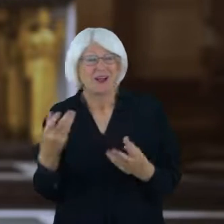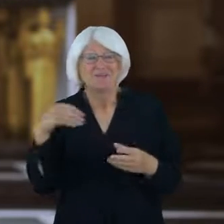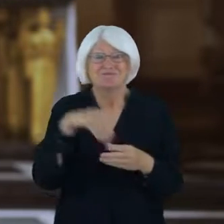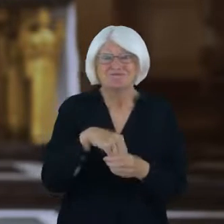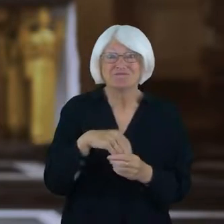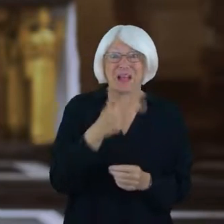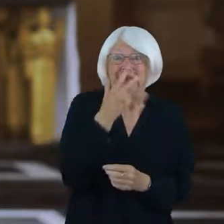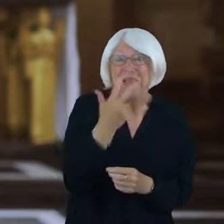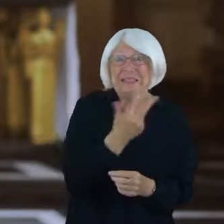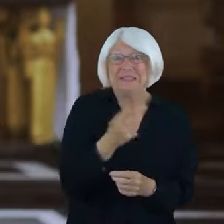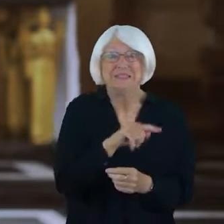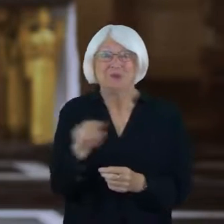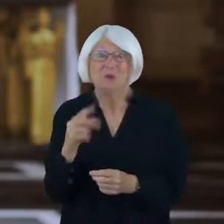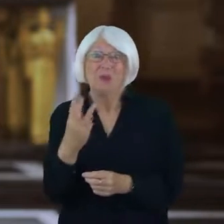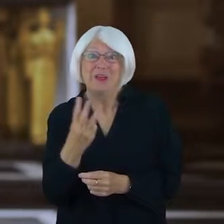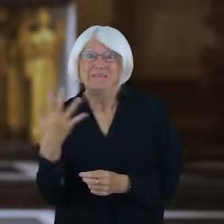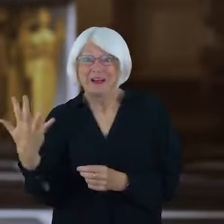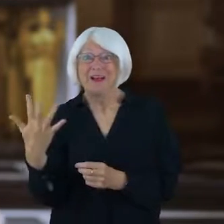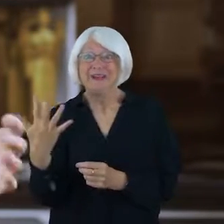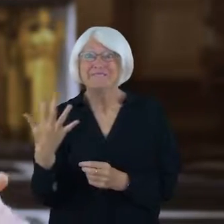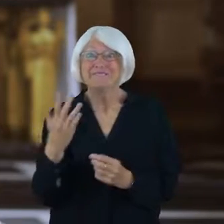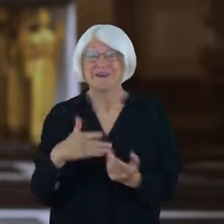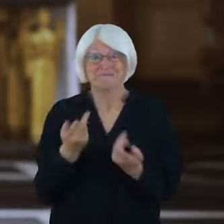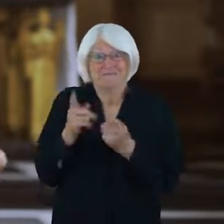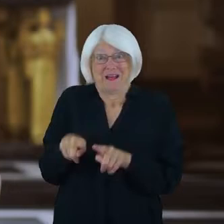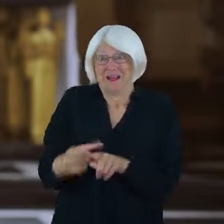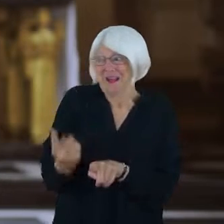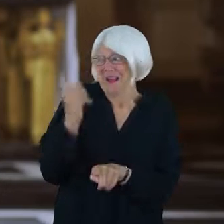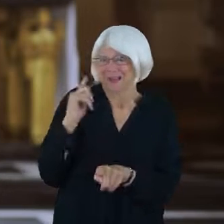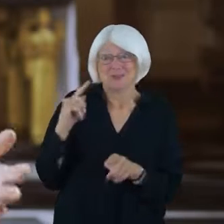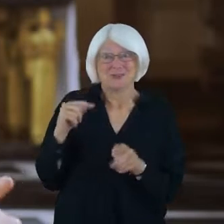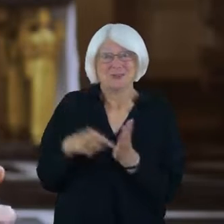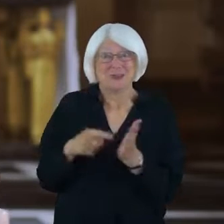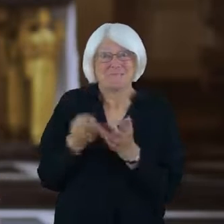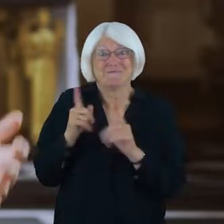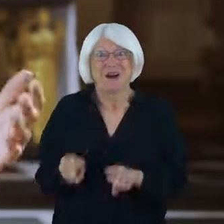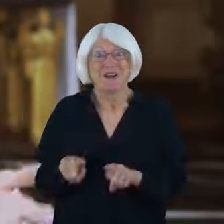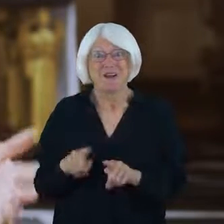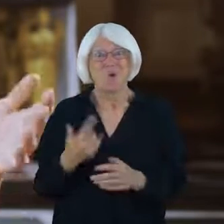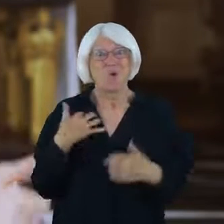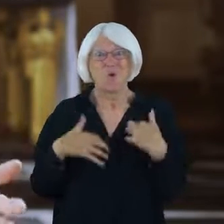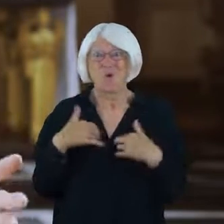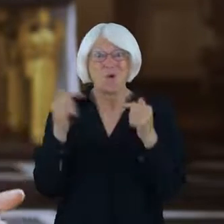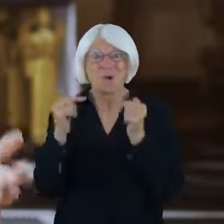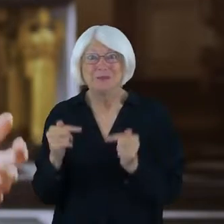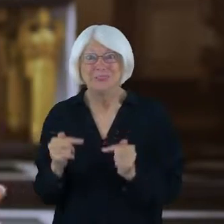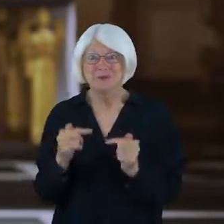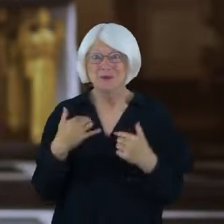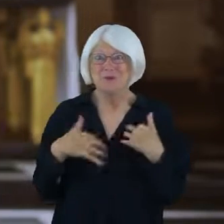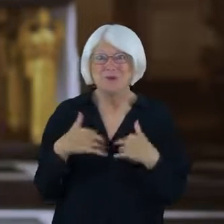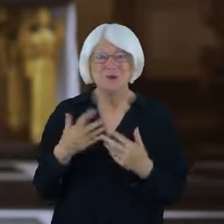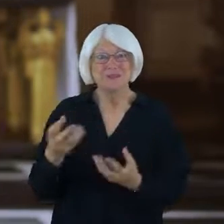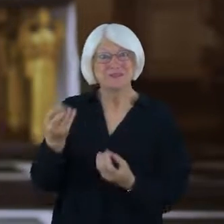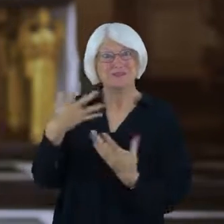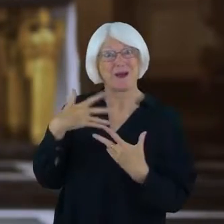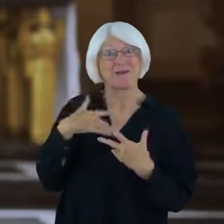the ages of 18 and 35. We had the final last Tuesday in Leeds, which was a really exciting and